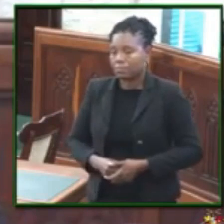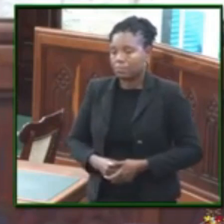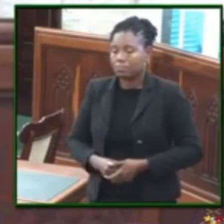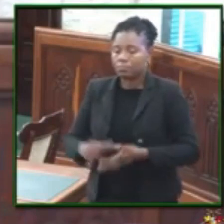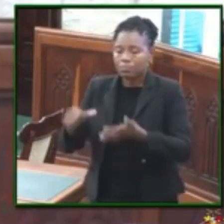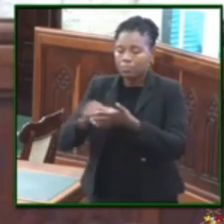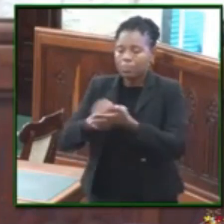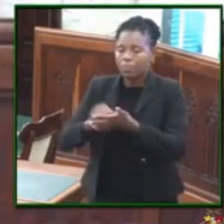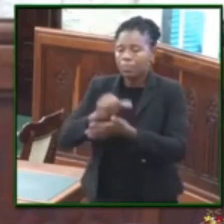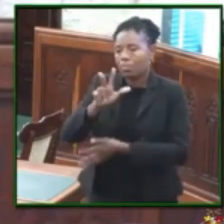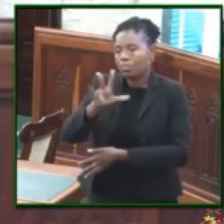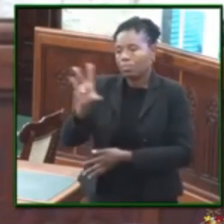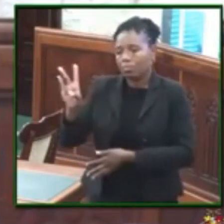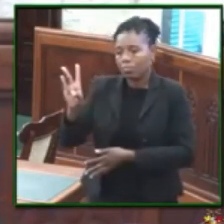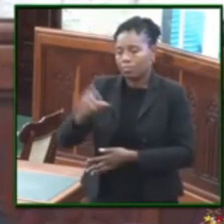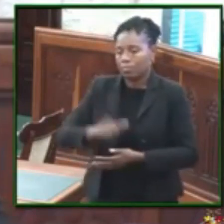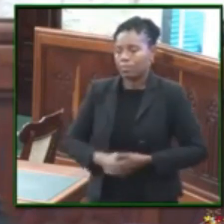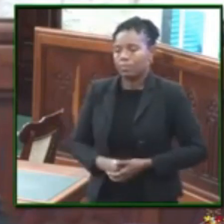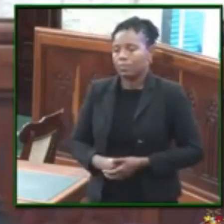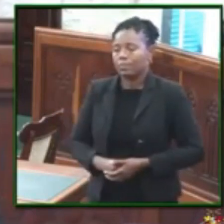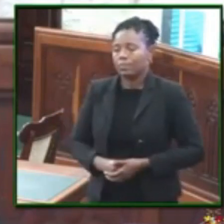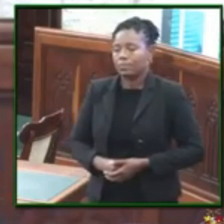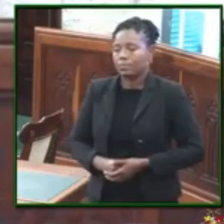Page 37.